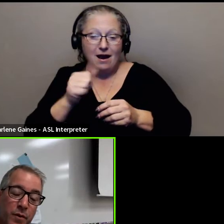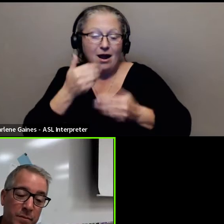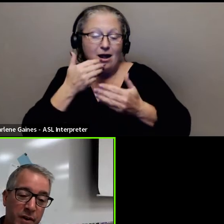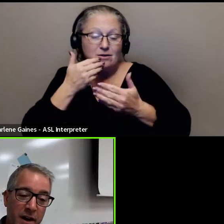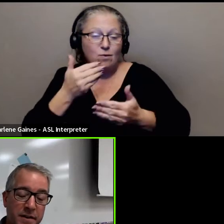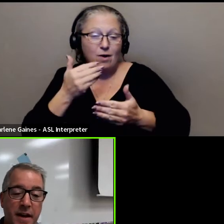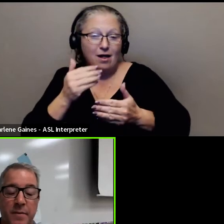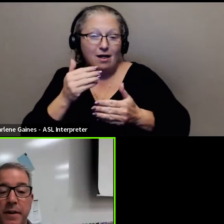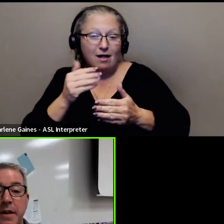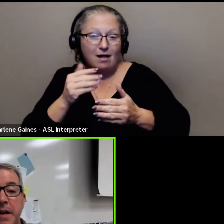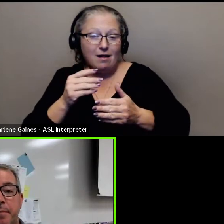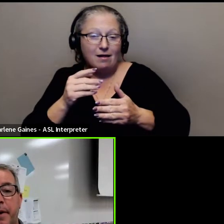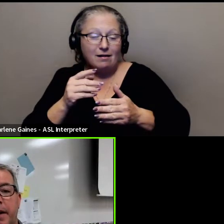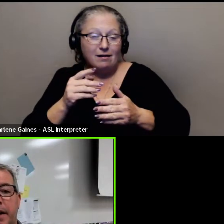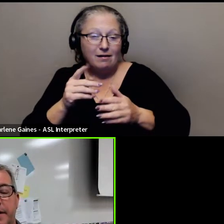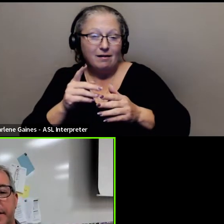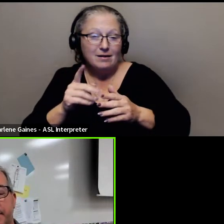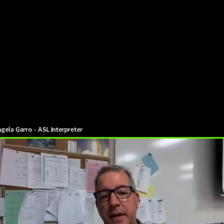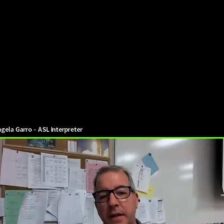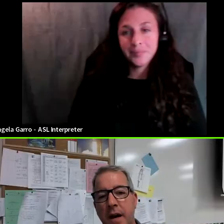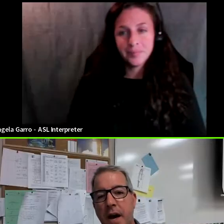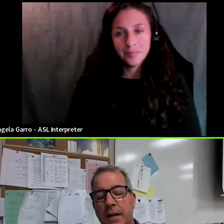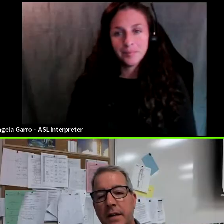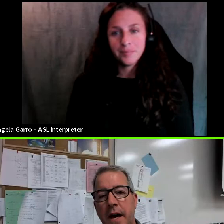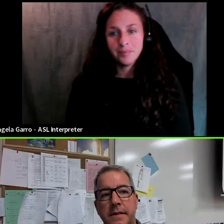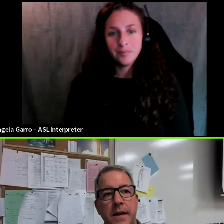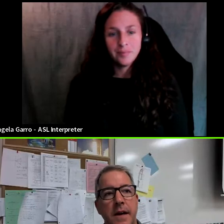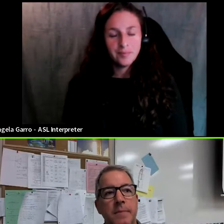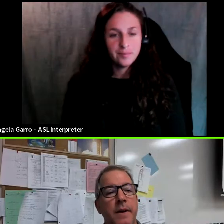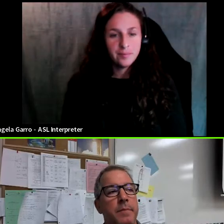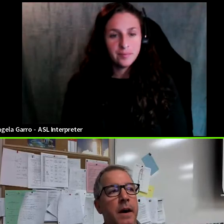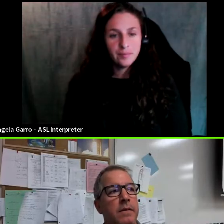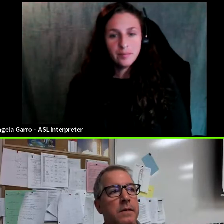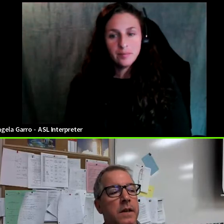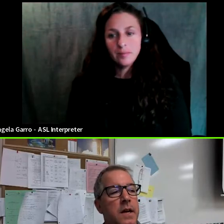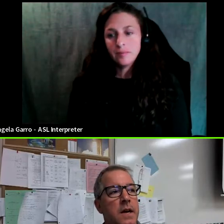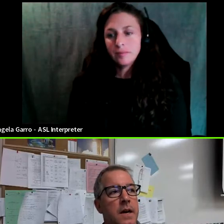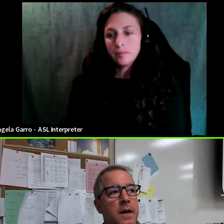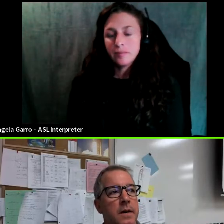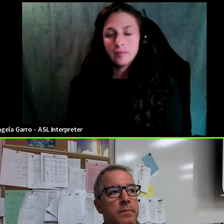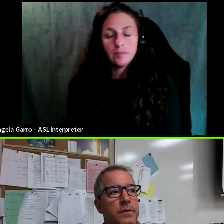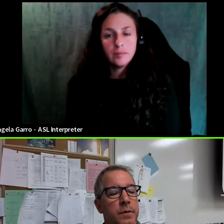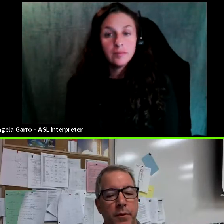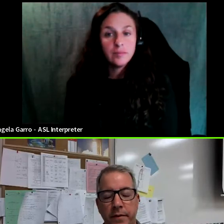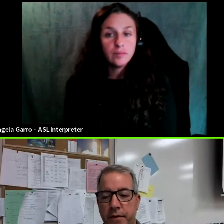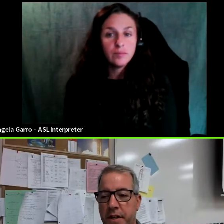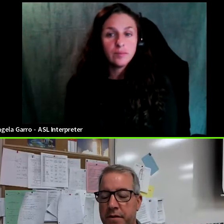the one prior to that one. But I did speak a lot last time about